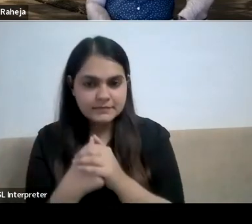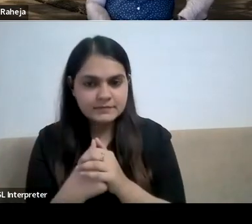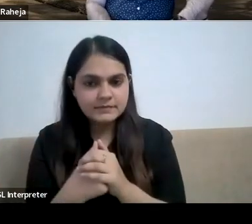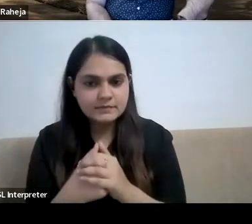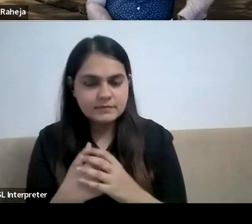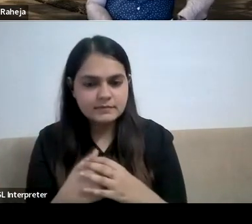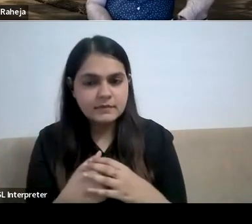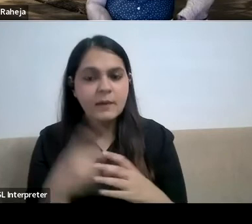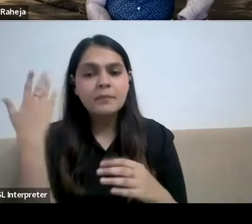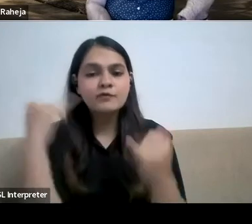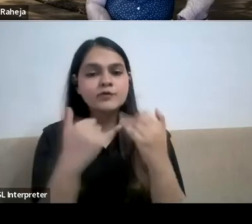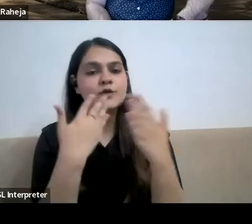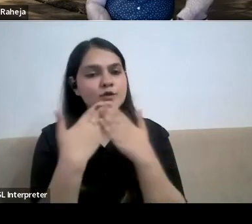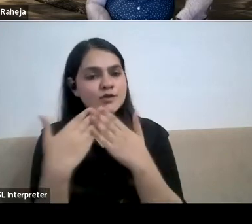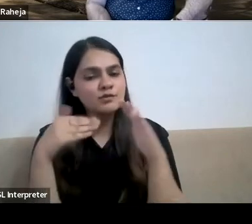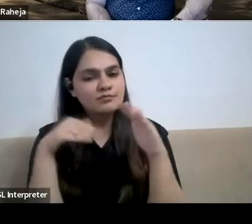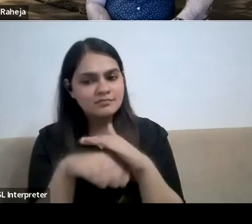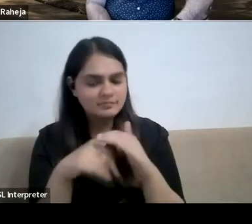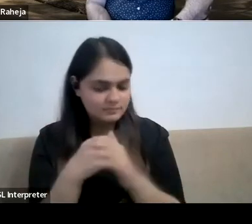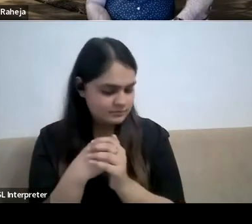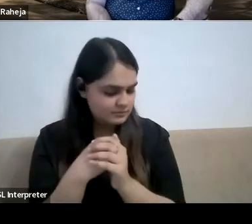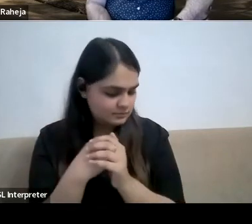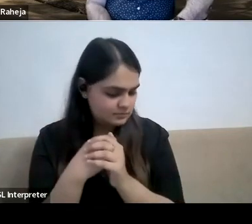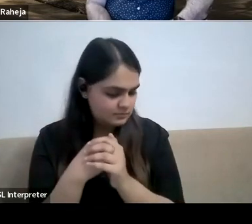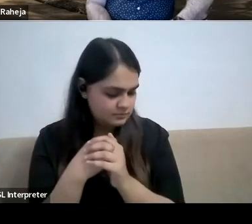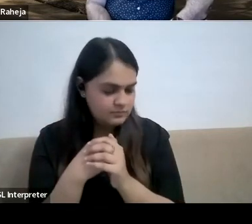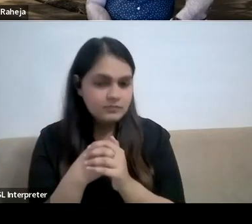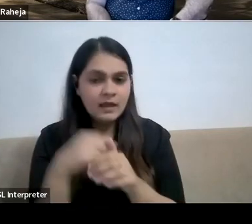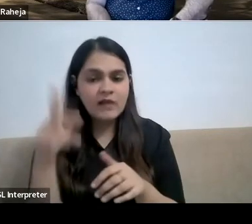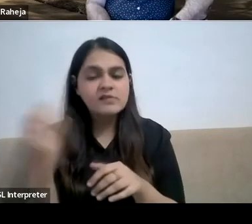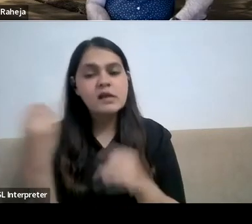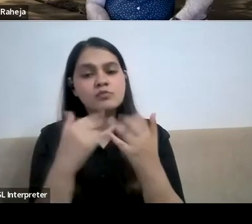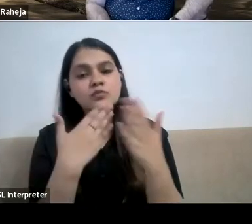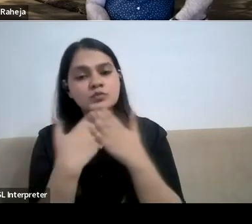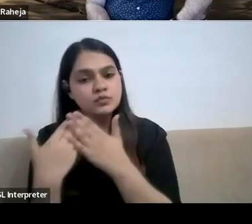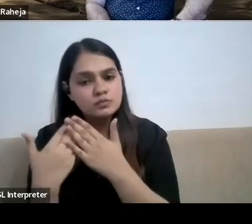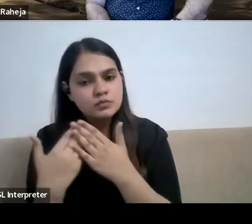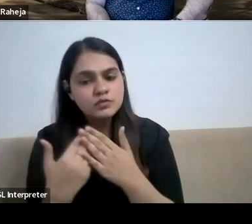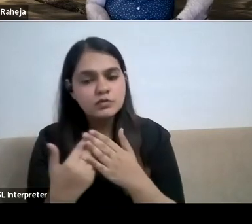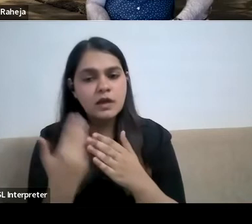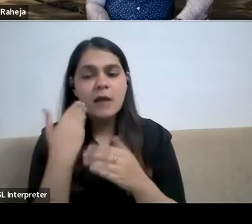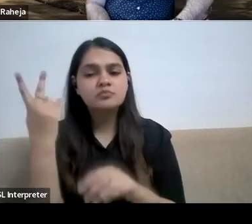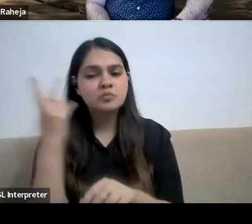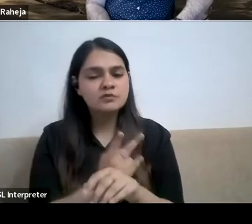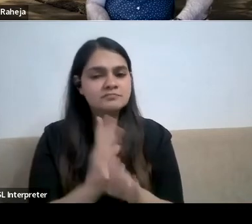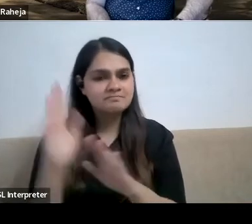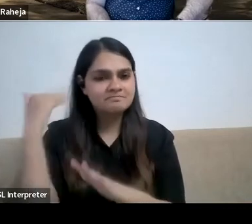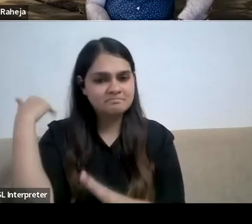the schools as well. So in fact, adopted all the schools, especially since 2 years.